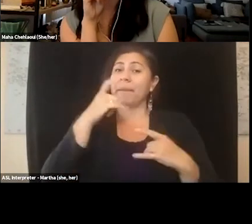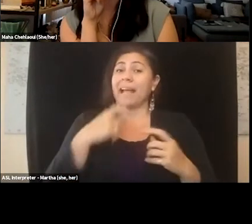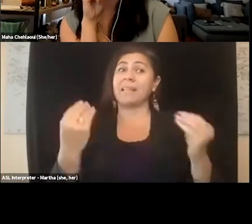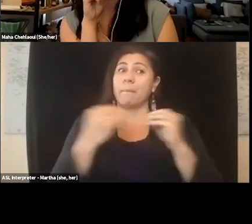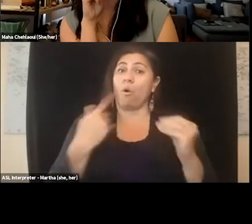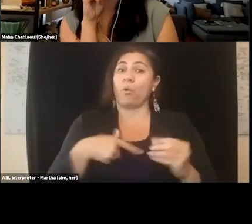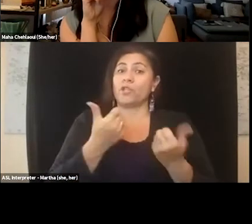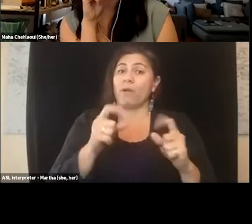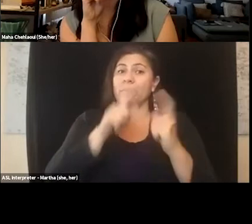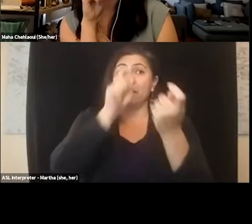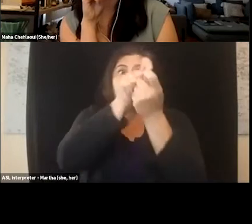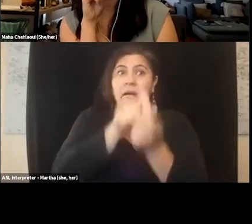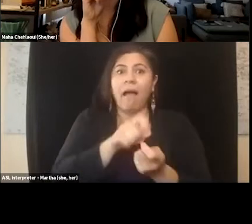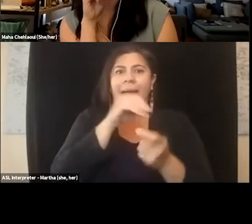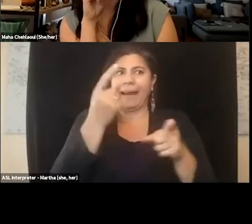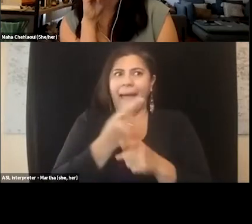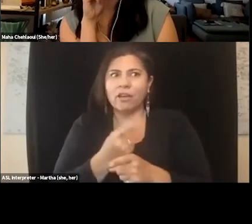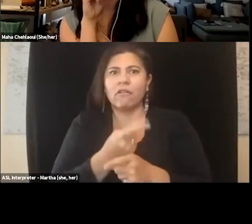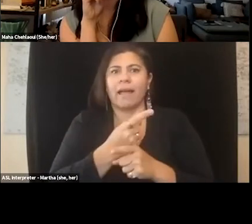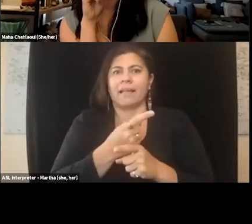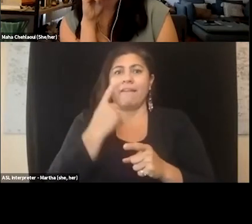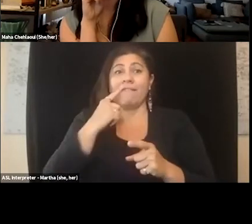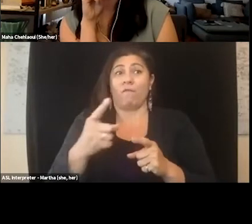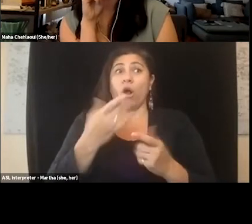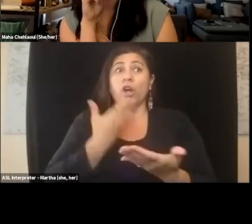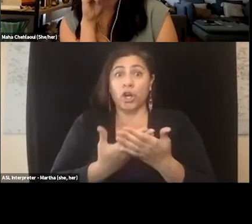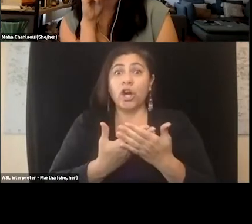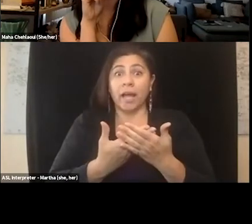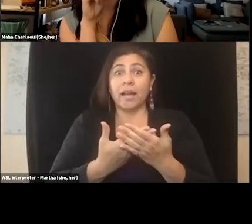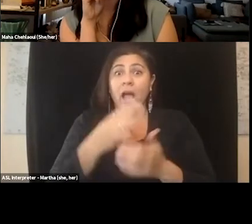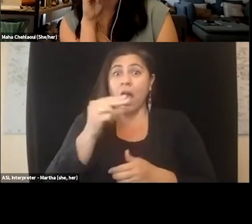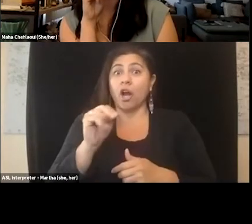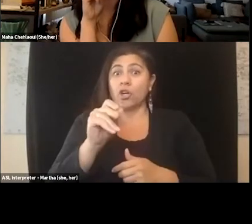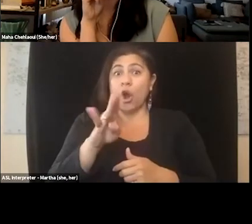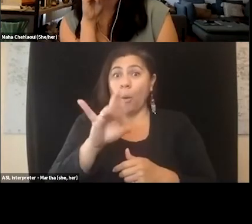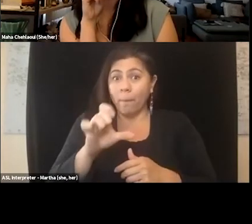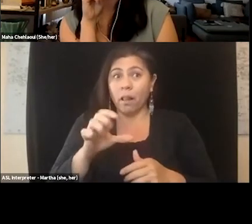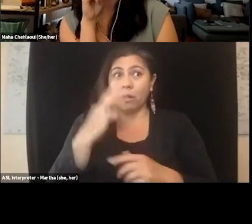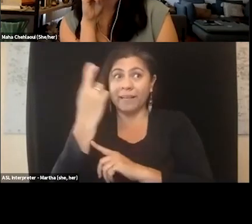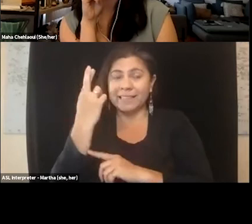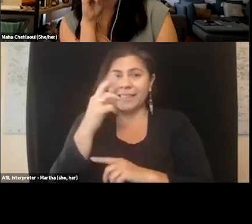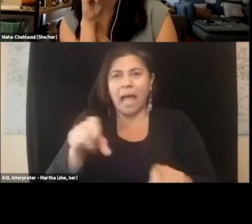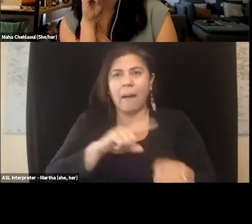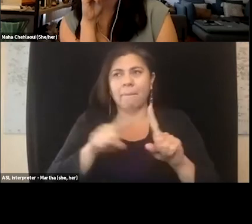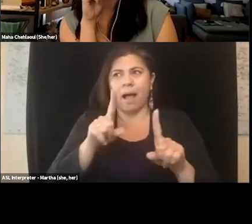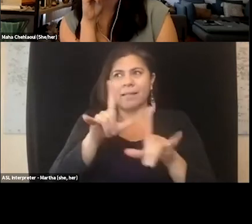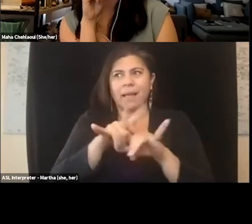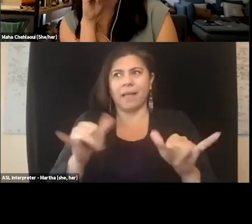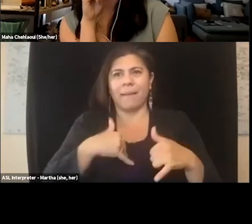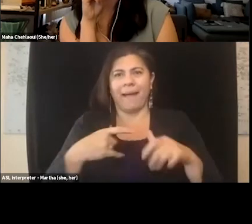accurate for the most noble reasons, the more there's a potential backside where we are